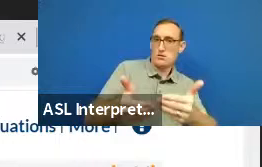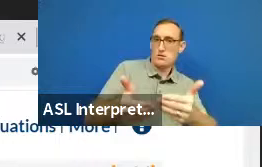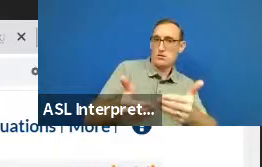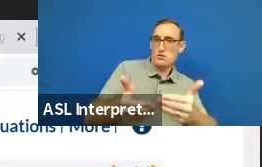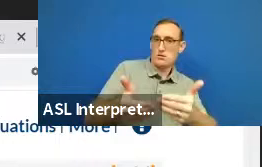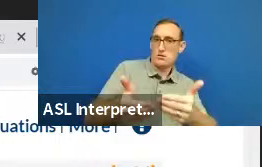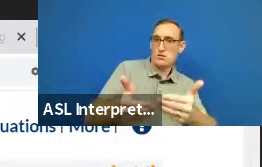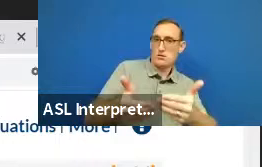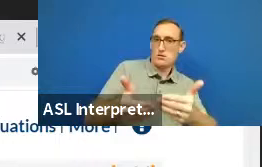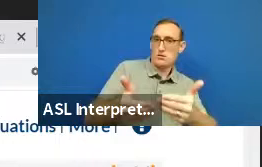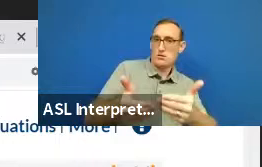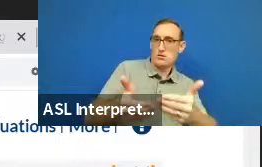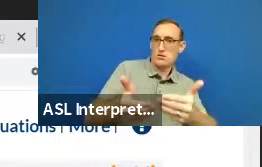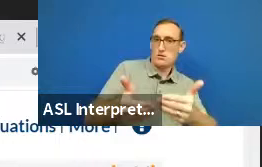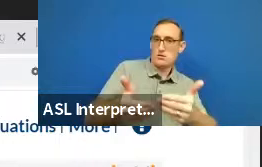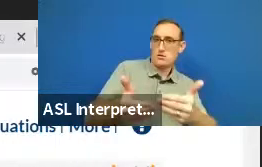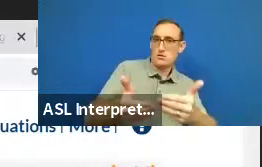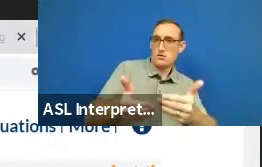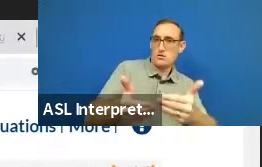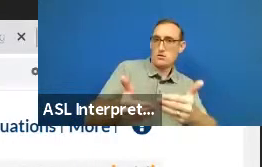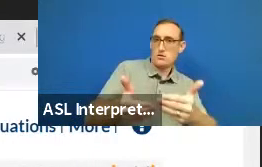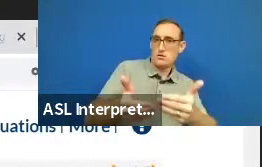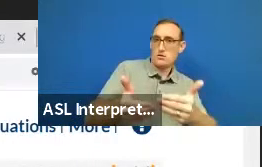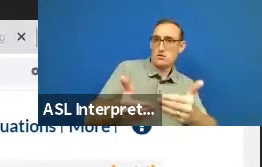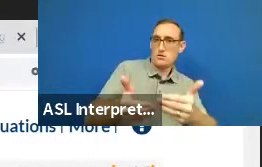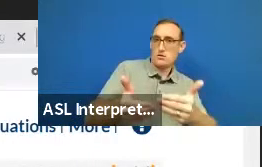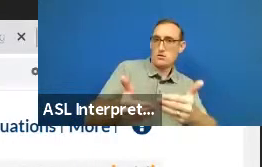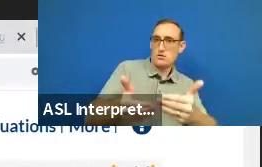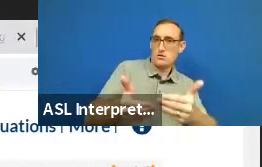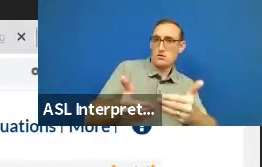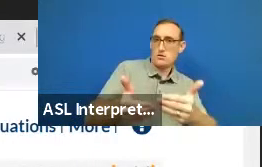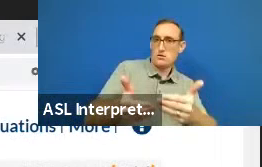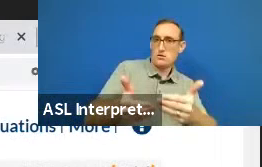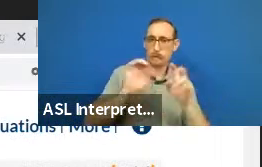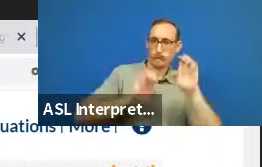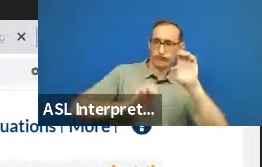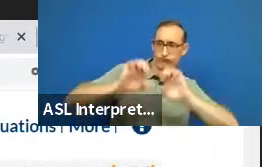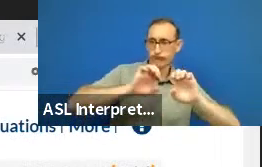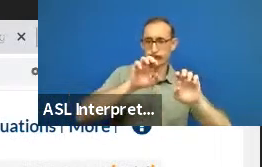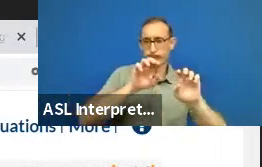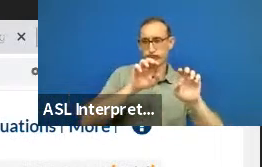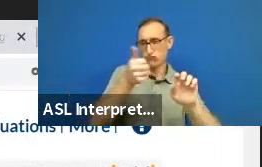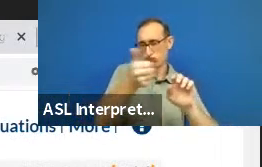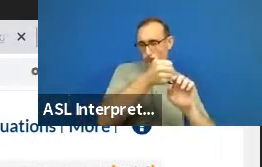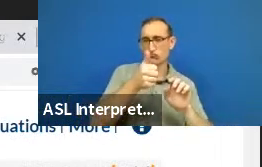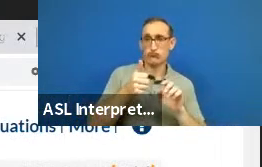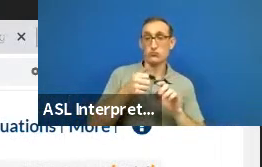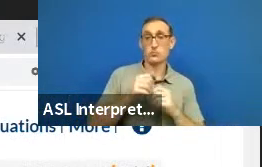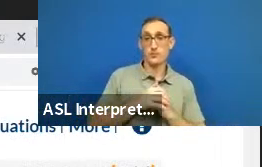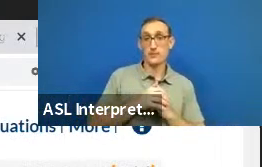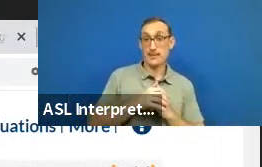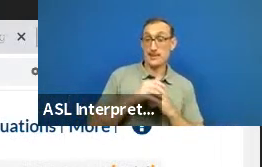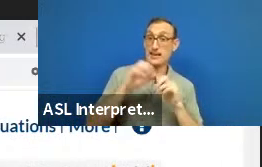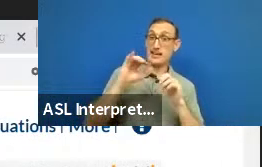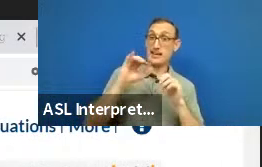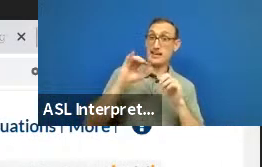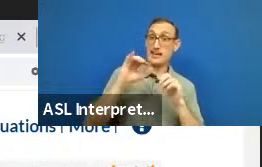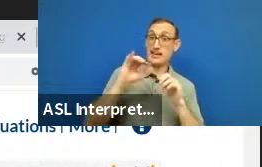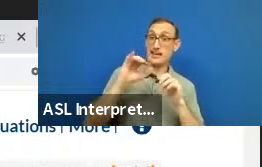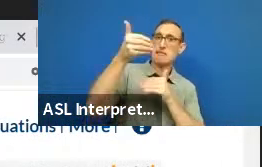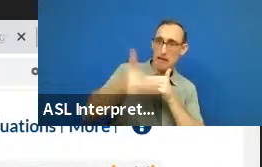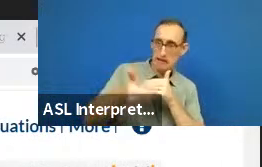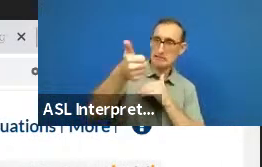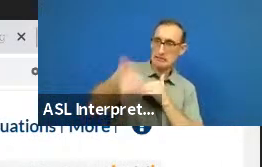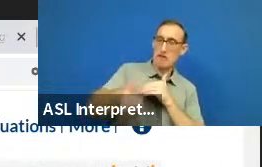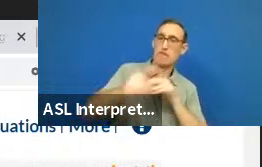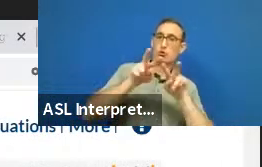impact, the impact would really be the results of that next self-assessment survey. Process things could be things like,